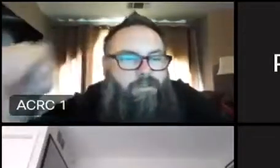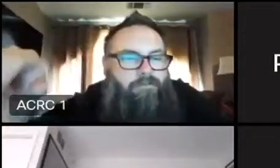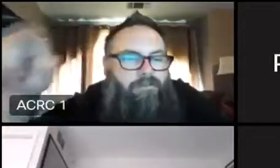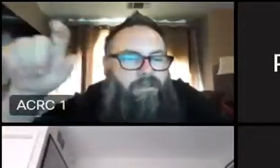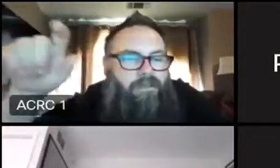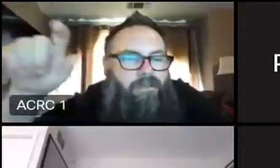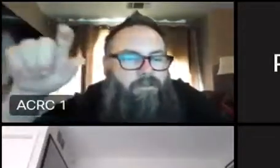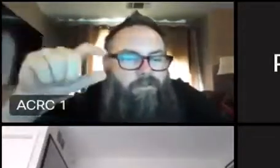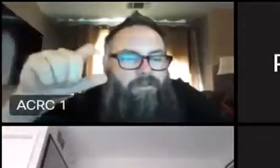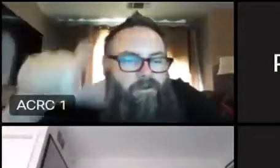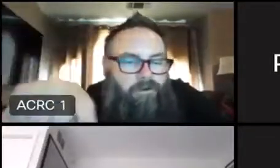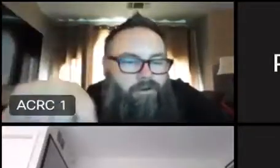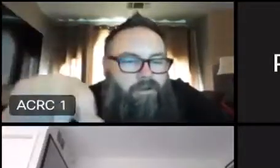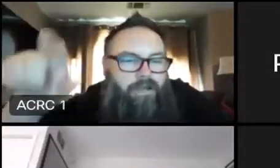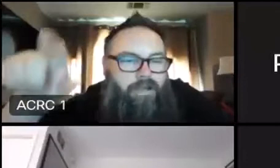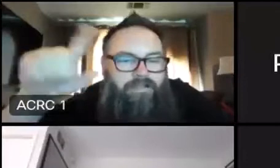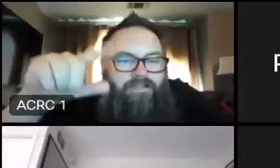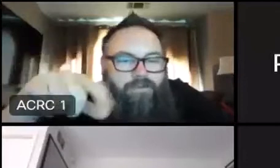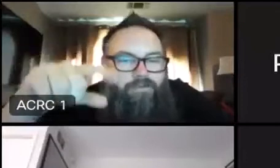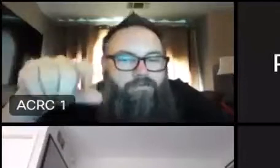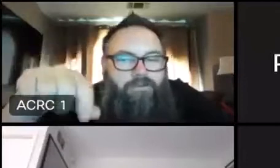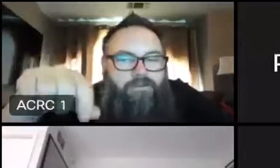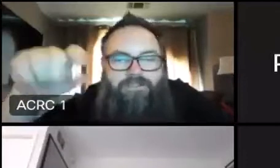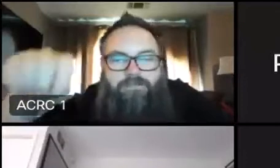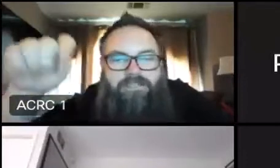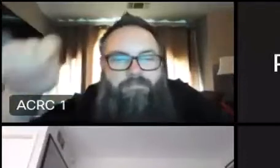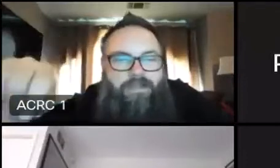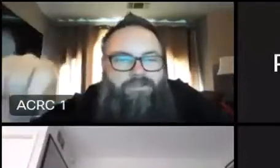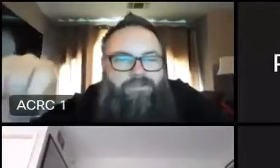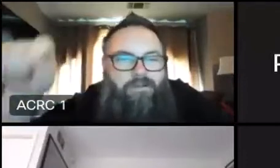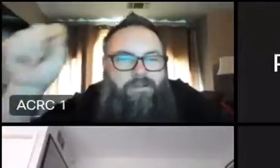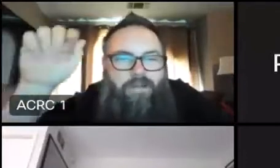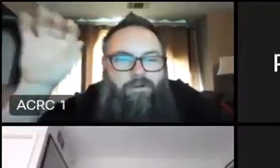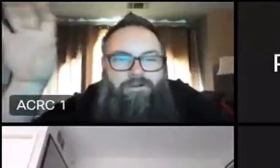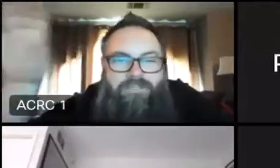why I moved the workshop back a couple weeks,